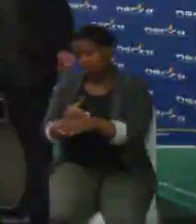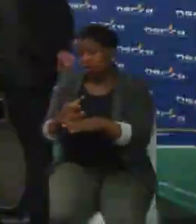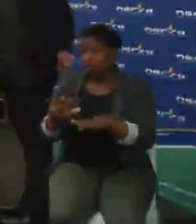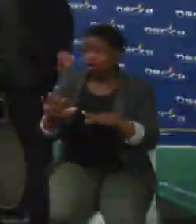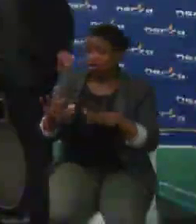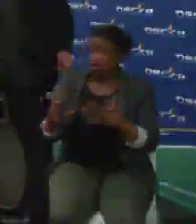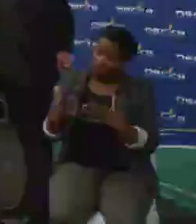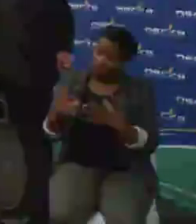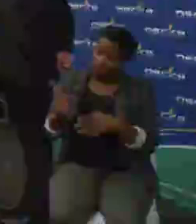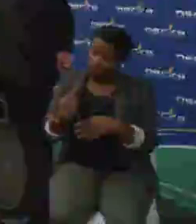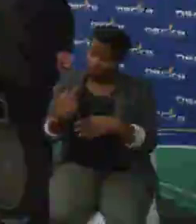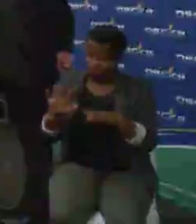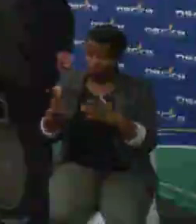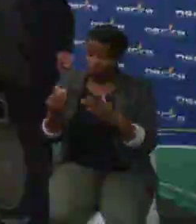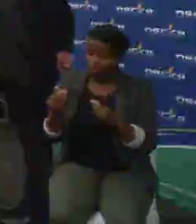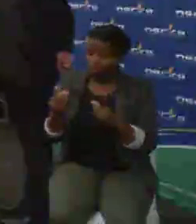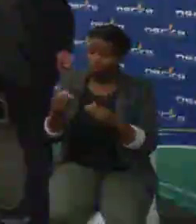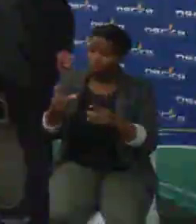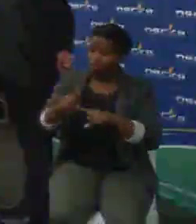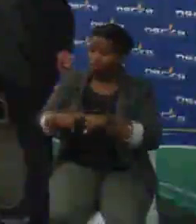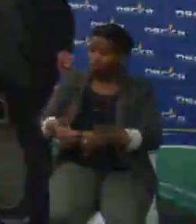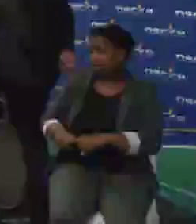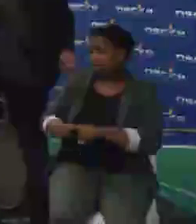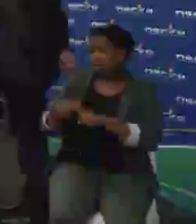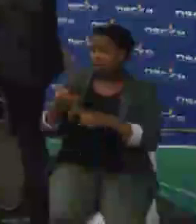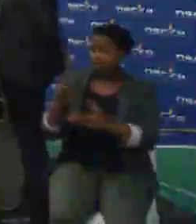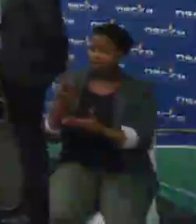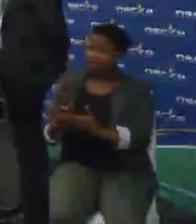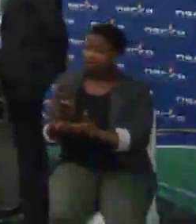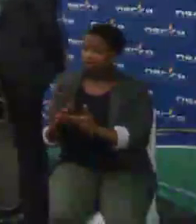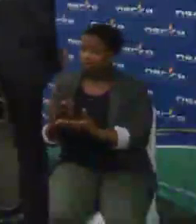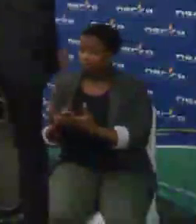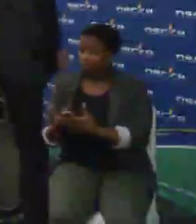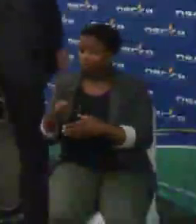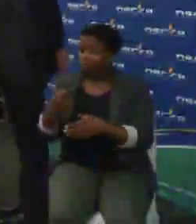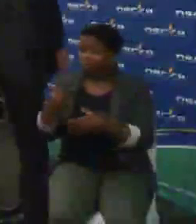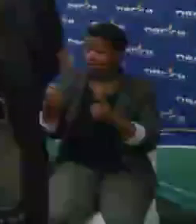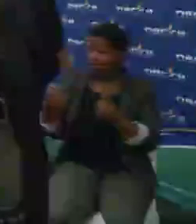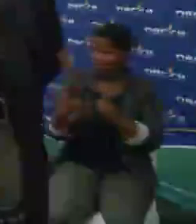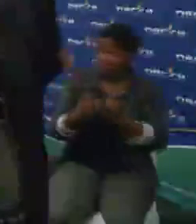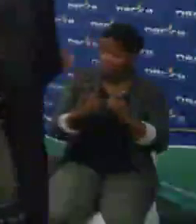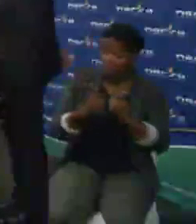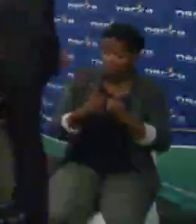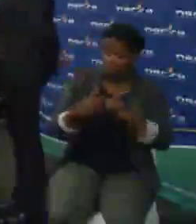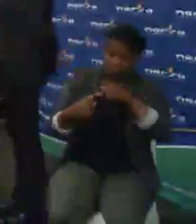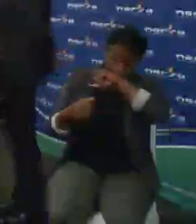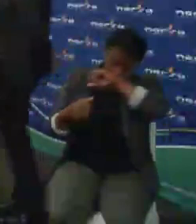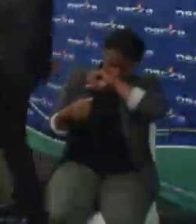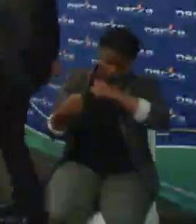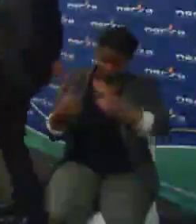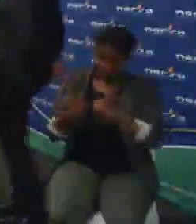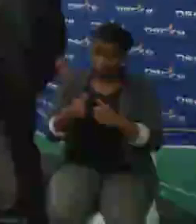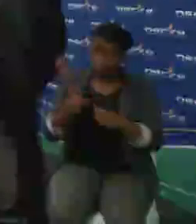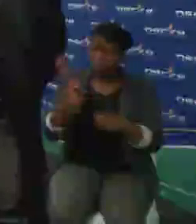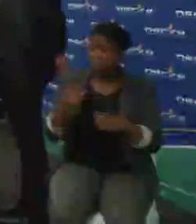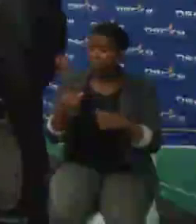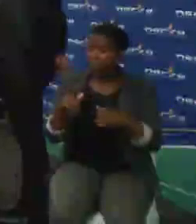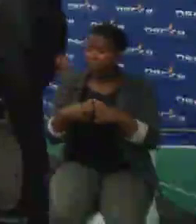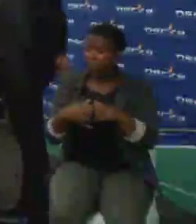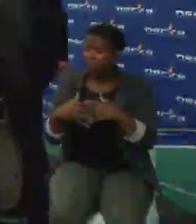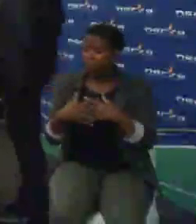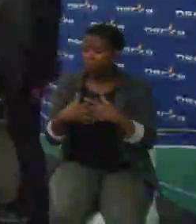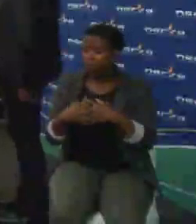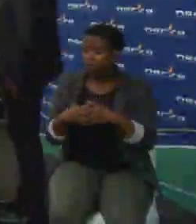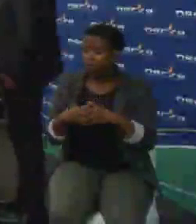might they go down or up depending on where the tariff goes? So this is a very challenging proposition. Can you please take down